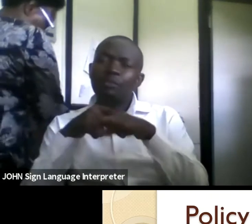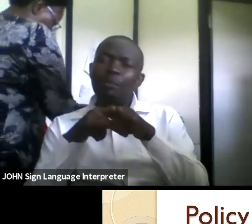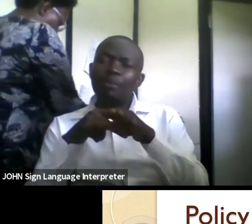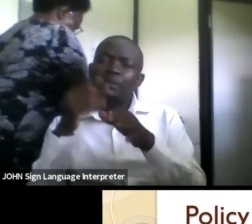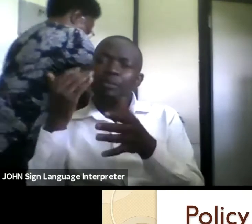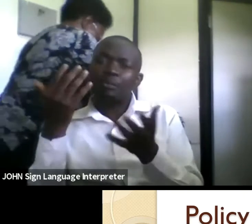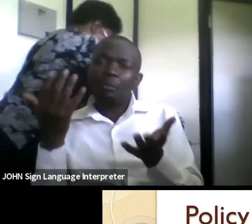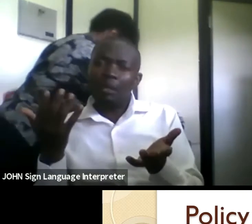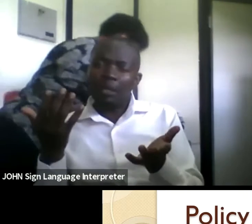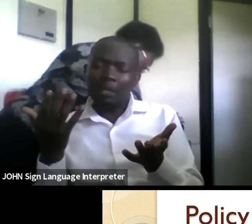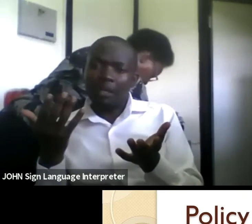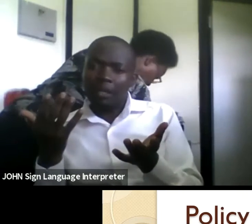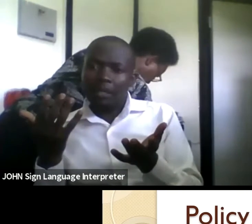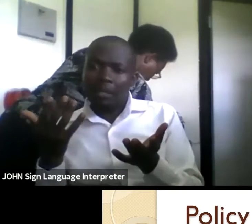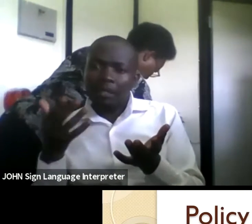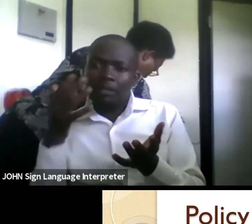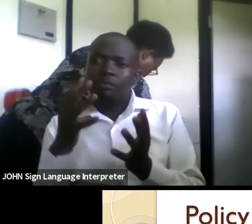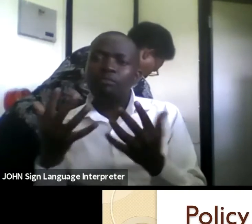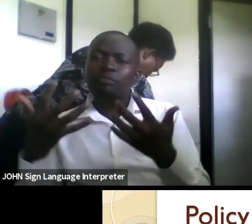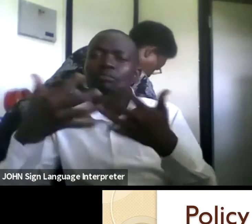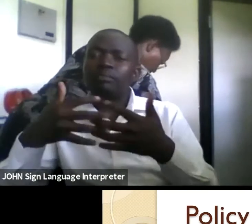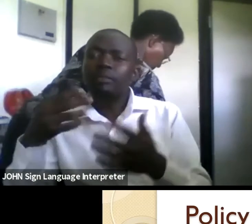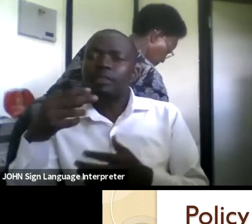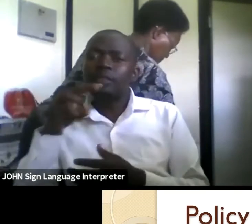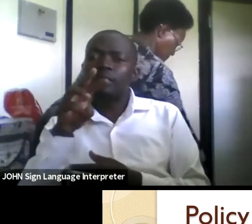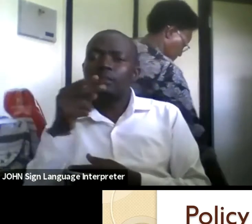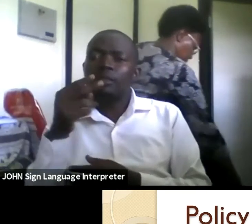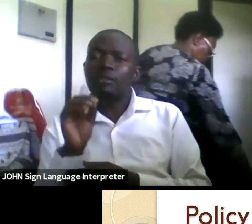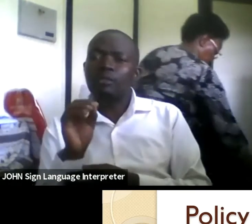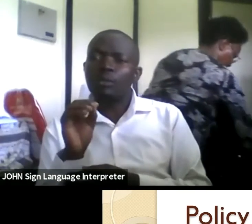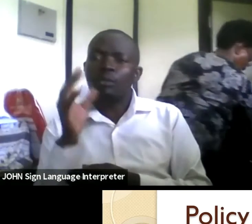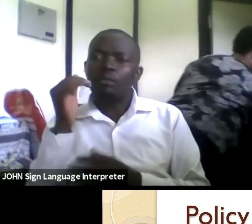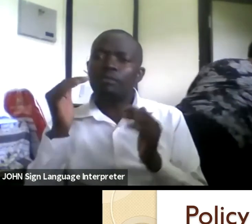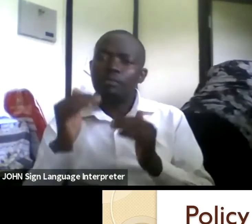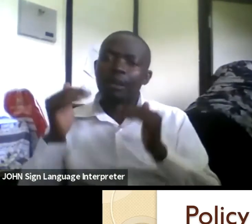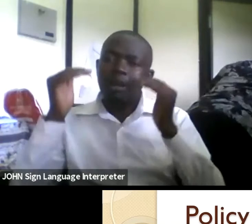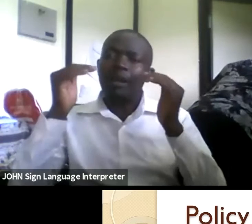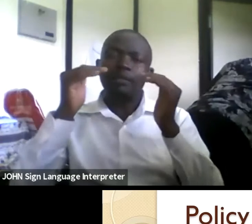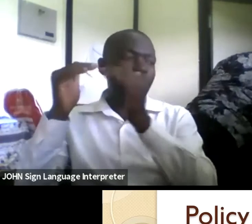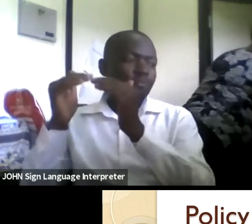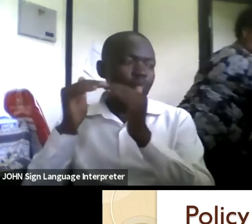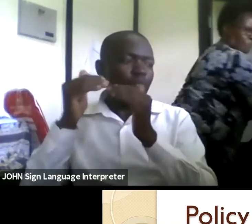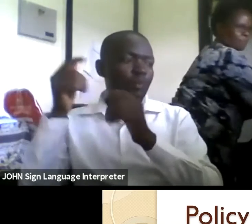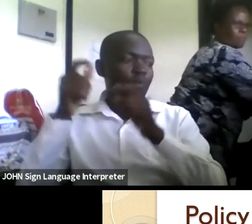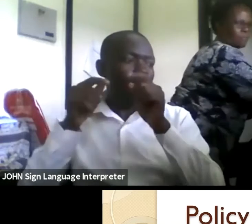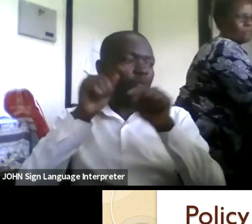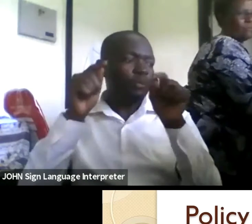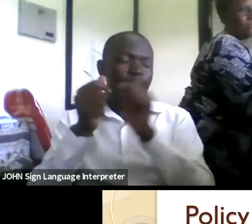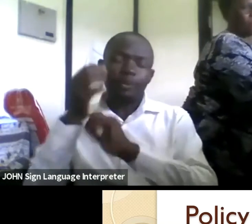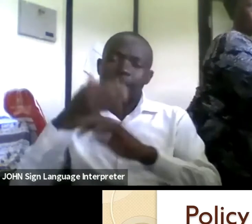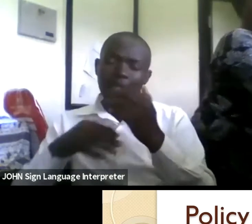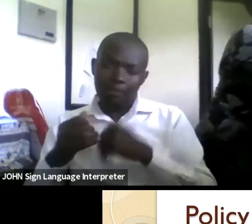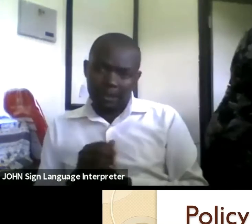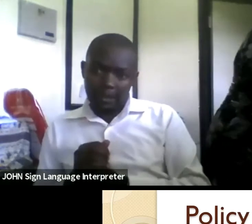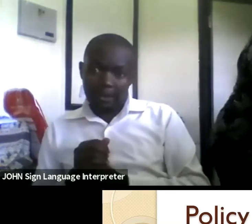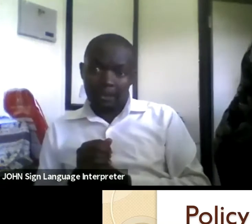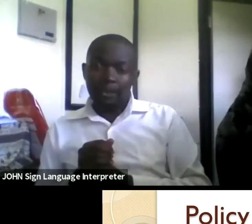the WHO resolution for the highest standards of people with disabilities? And what